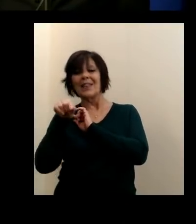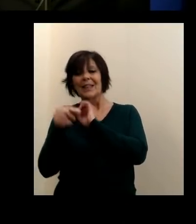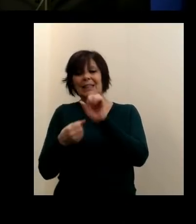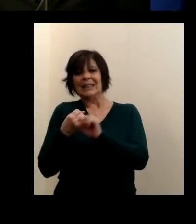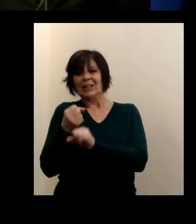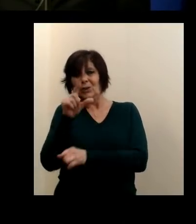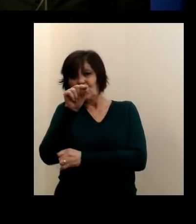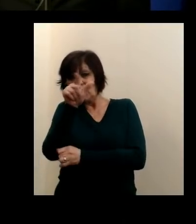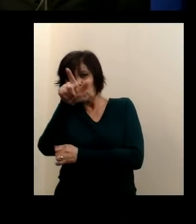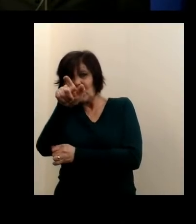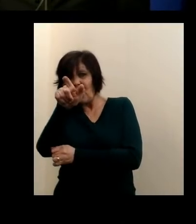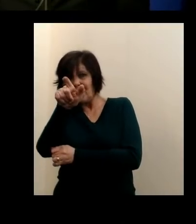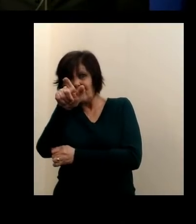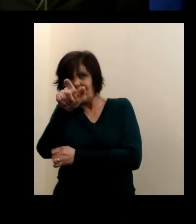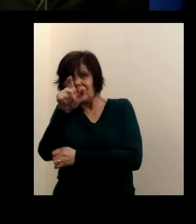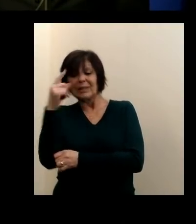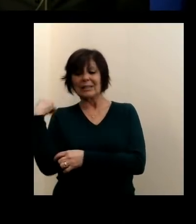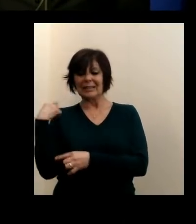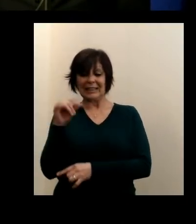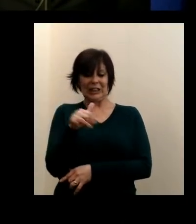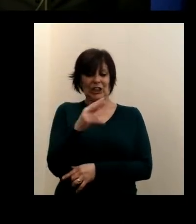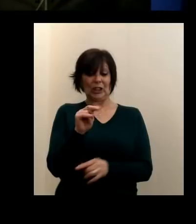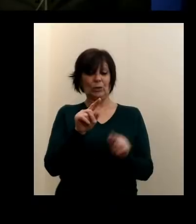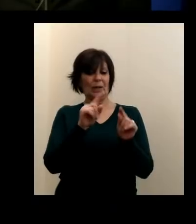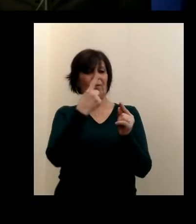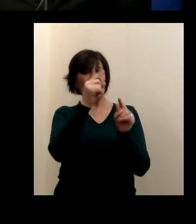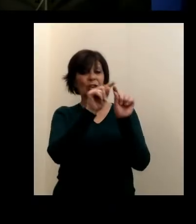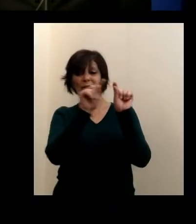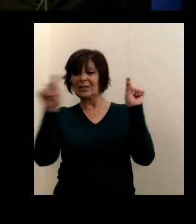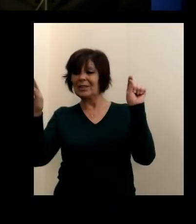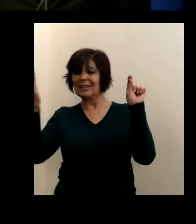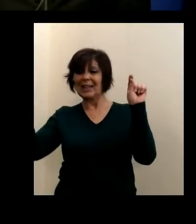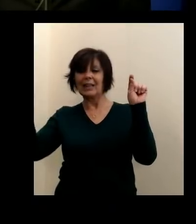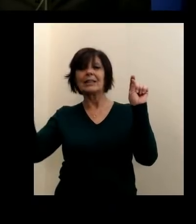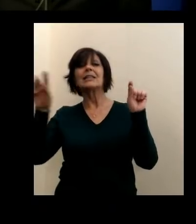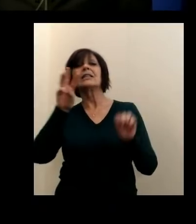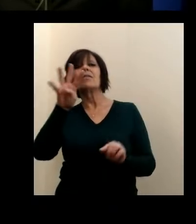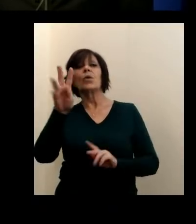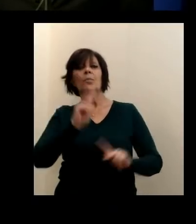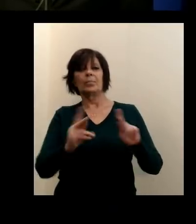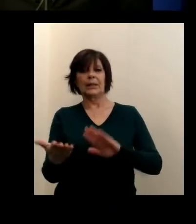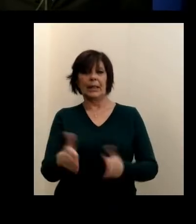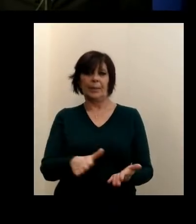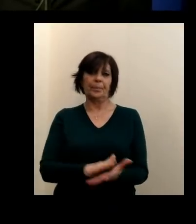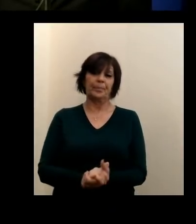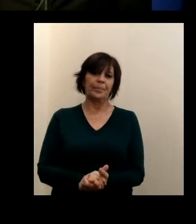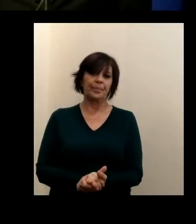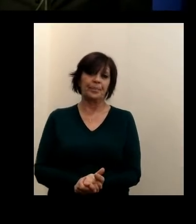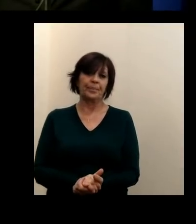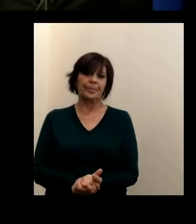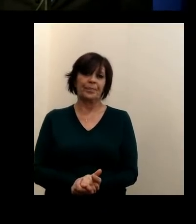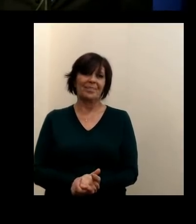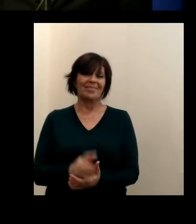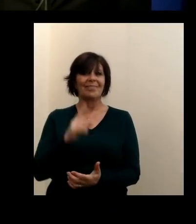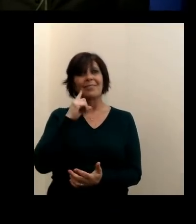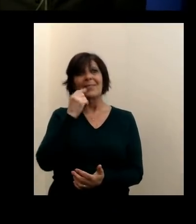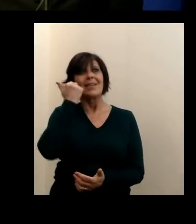so from January 1st to January 8th, there were 64 deaths, or 8 deaths a